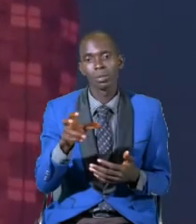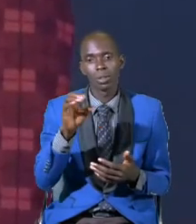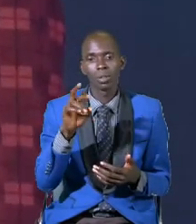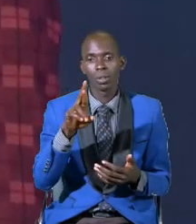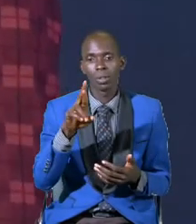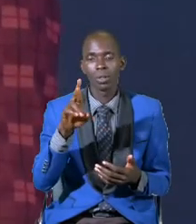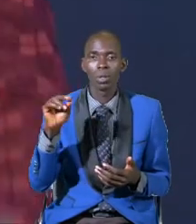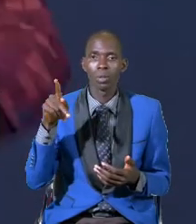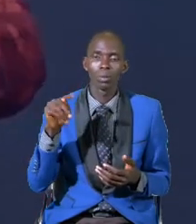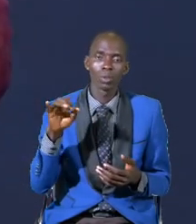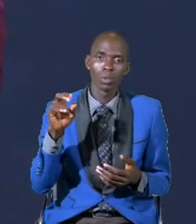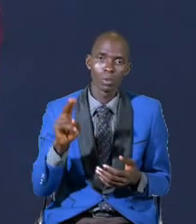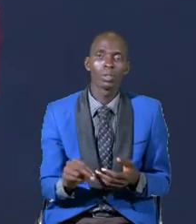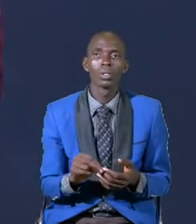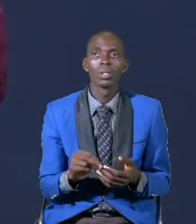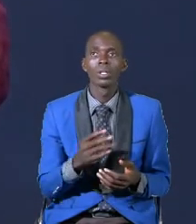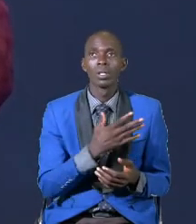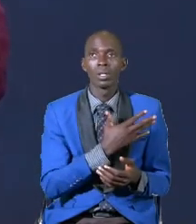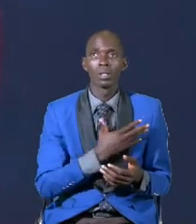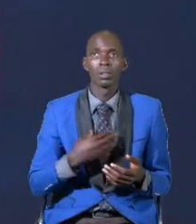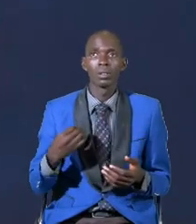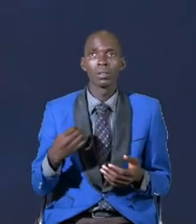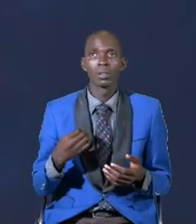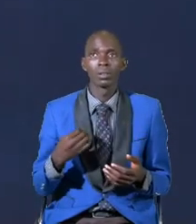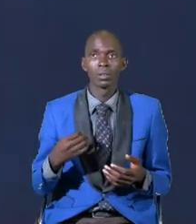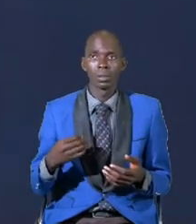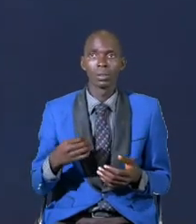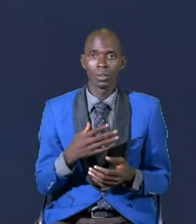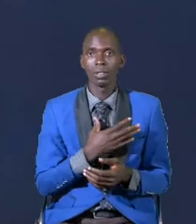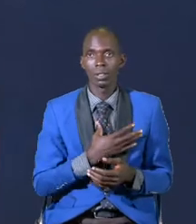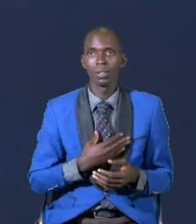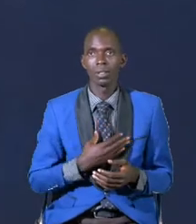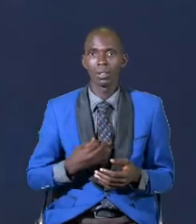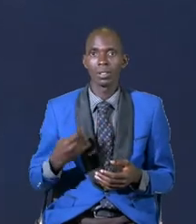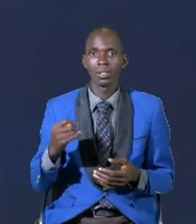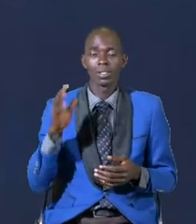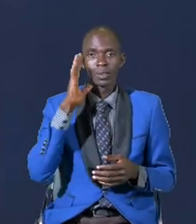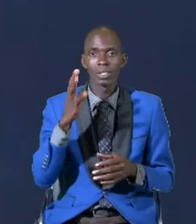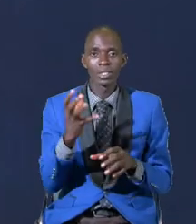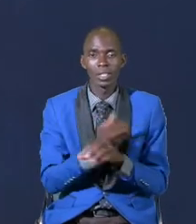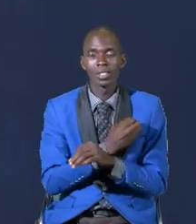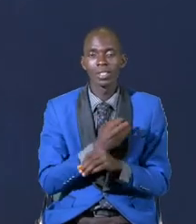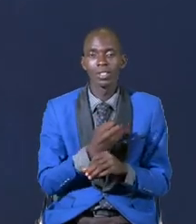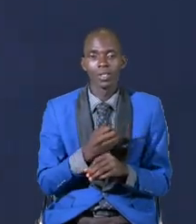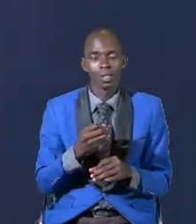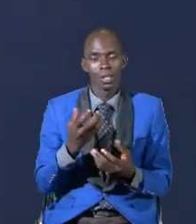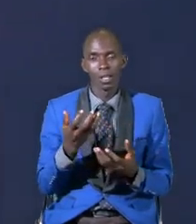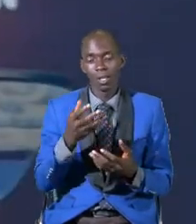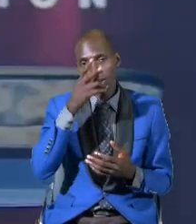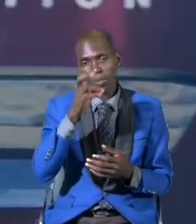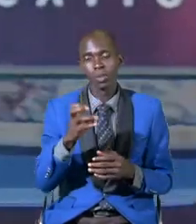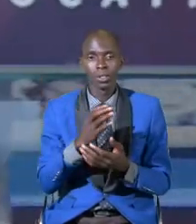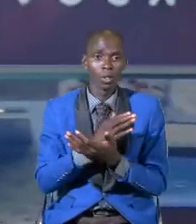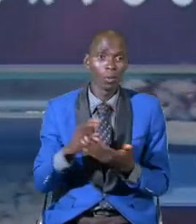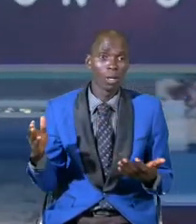up and we pray, we shout, take corruption away from our country. And then these